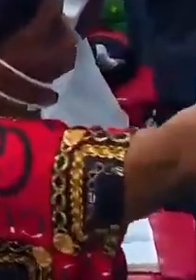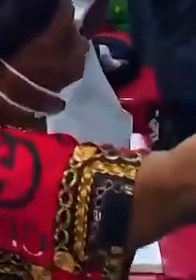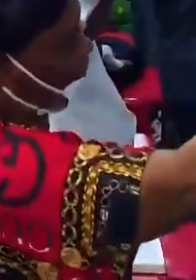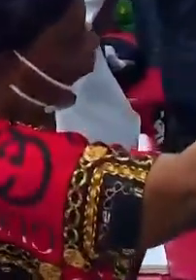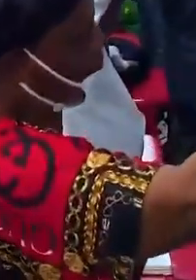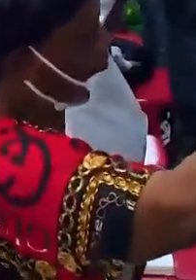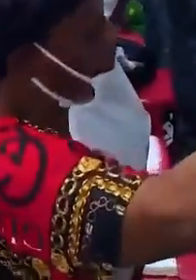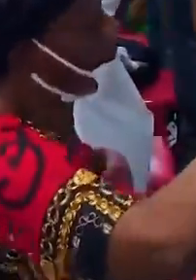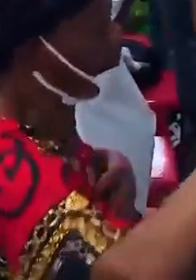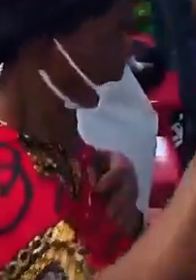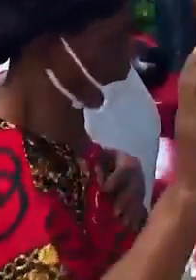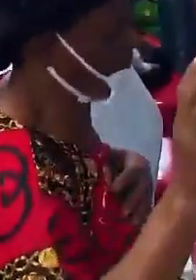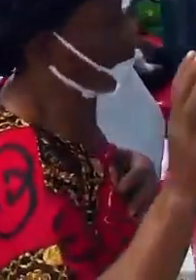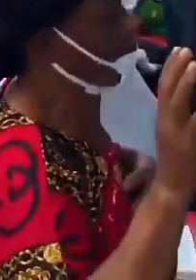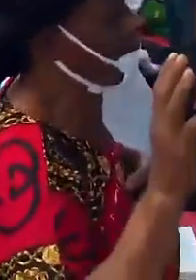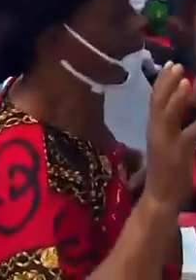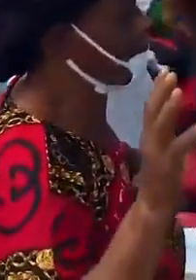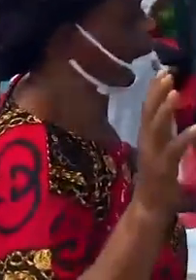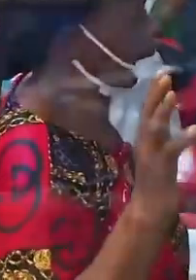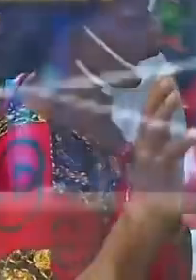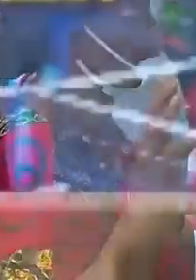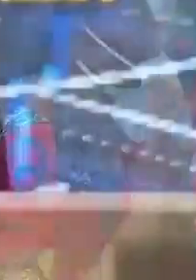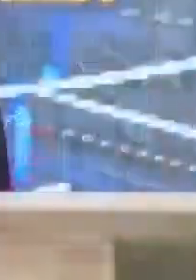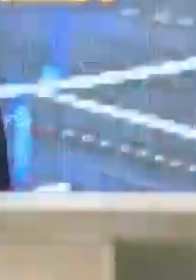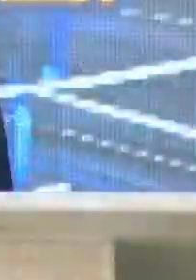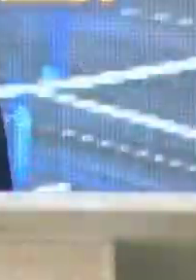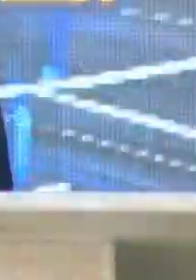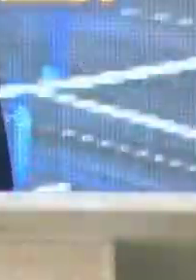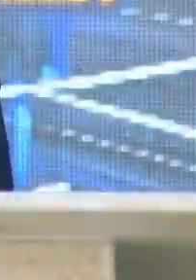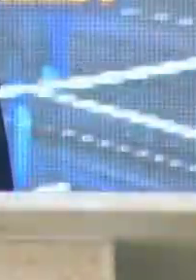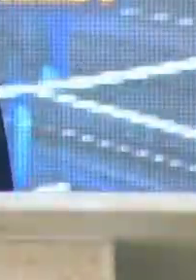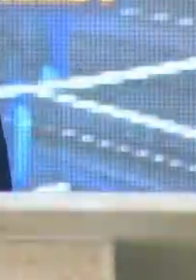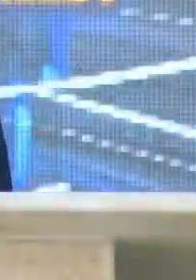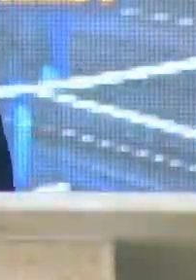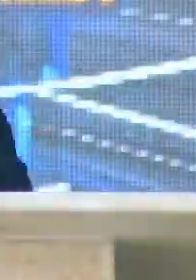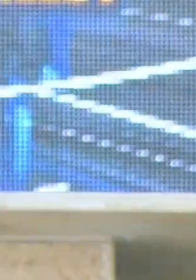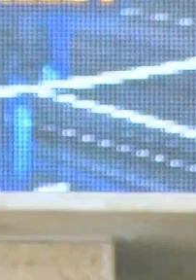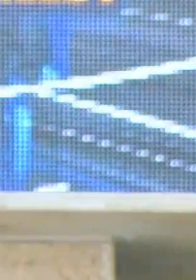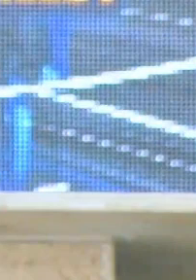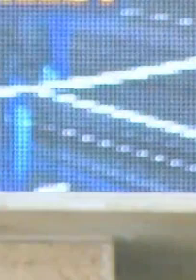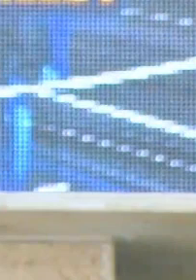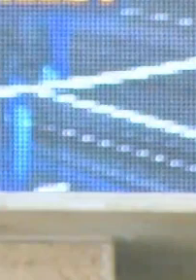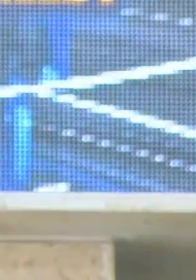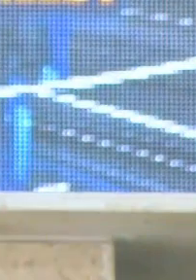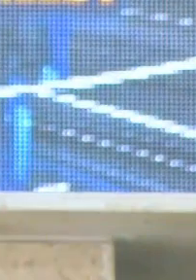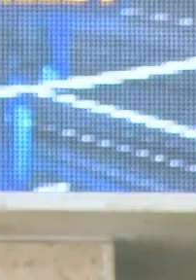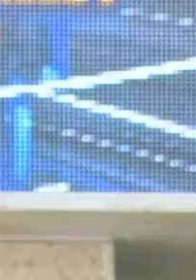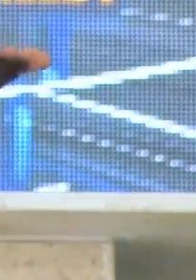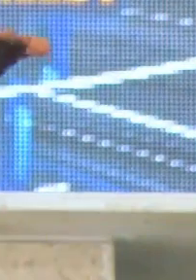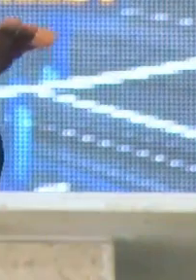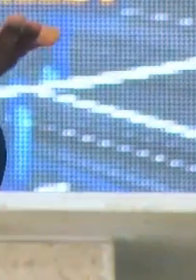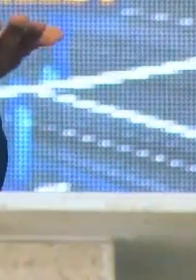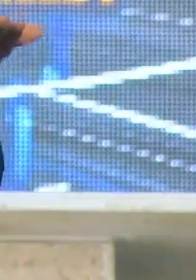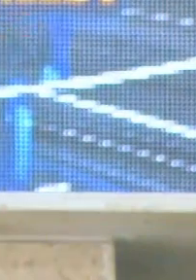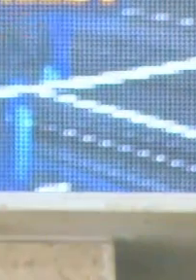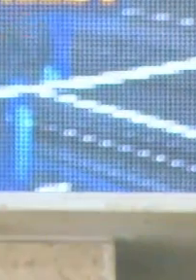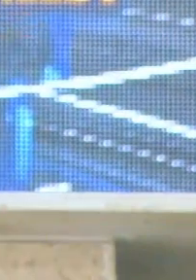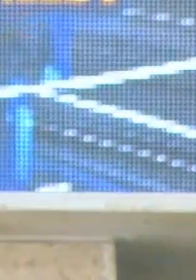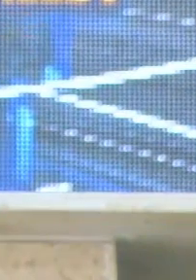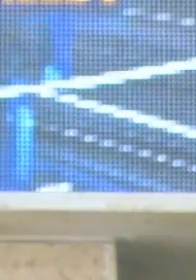I got it. I got it. Do what you couldn't do before. Put